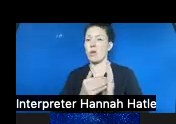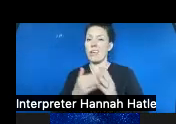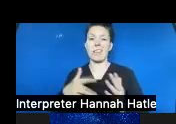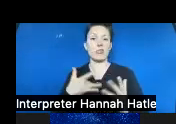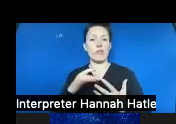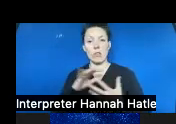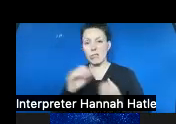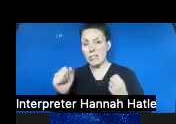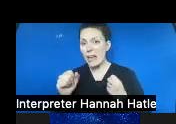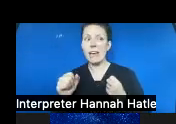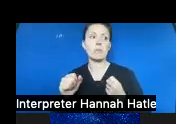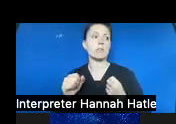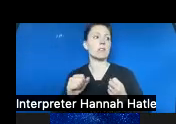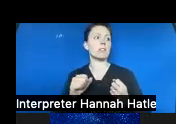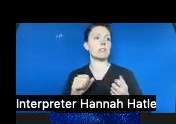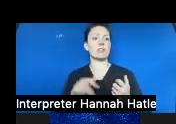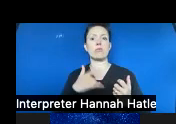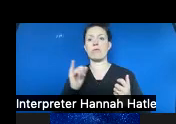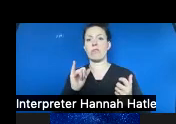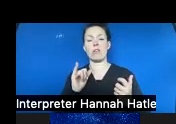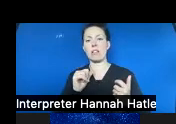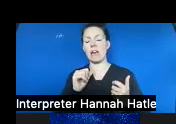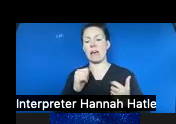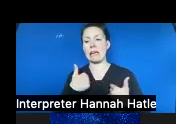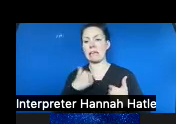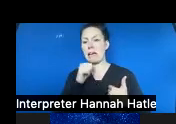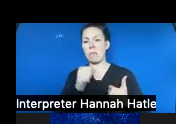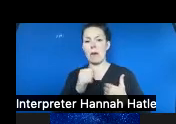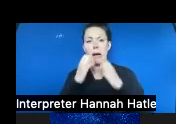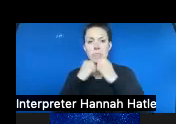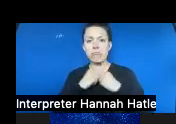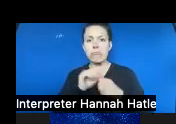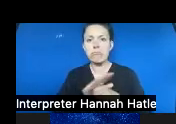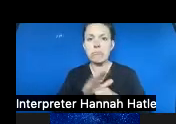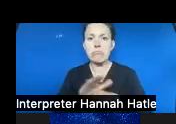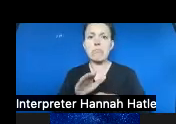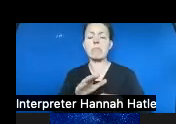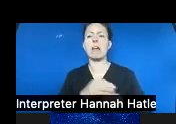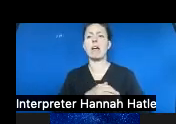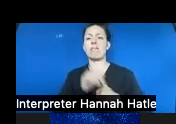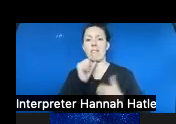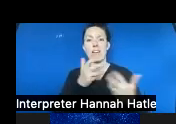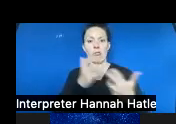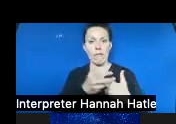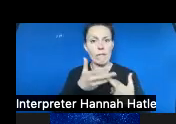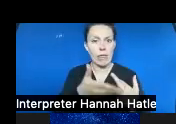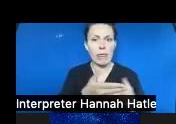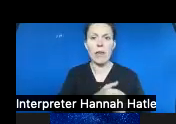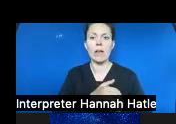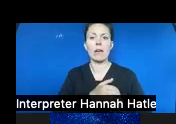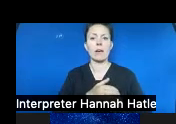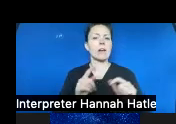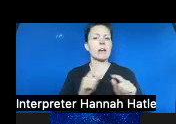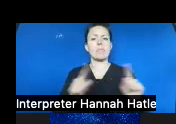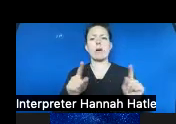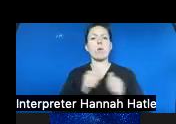don't deserve to be in that space. That's a very real thing. So just that support, it's okay, come into it. And even in your